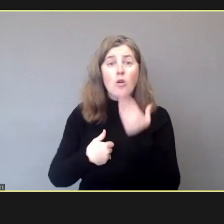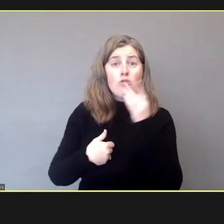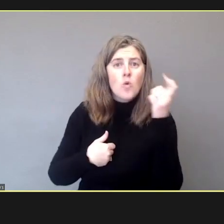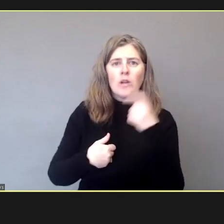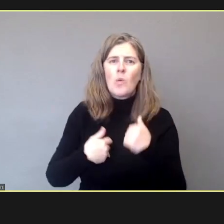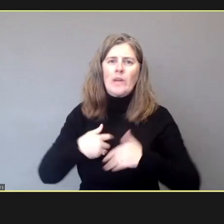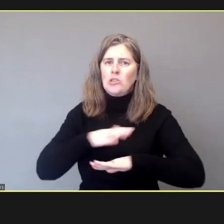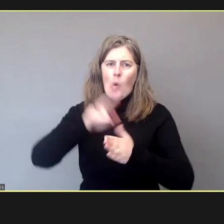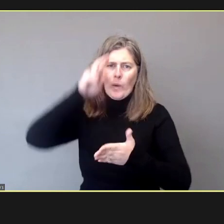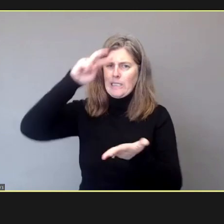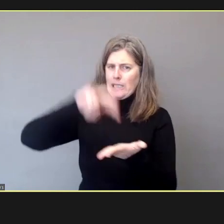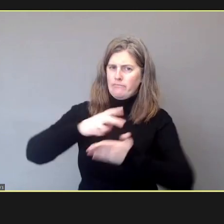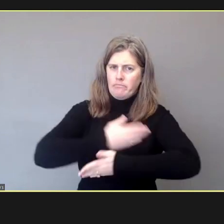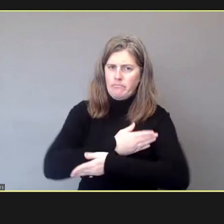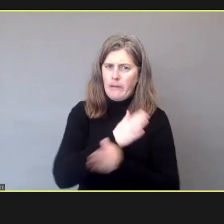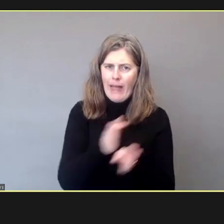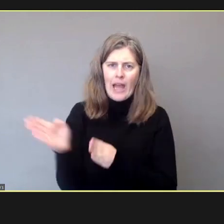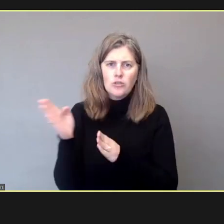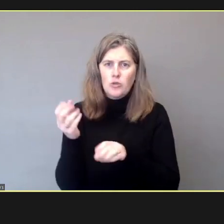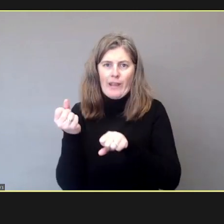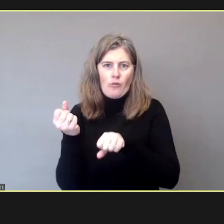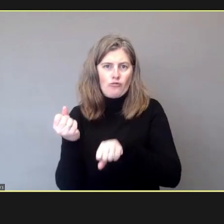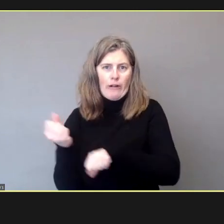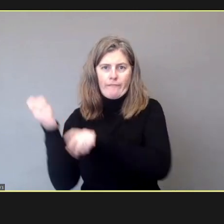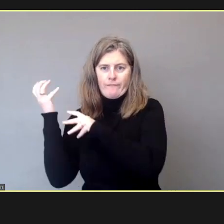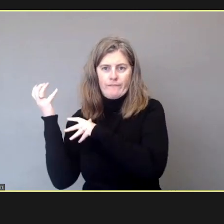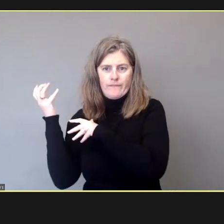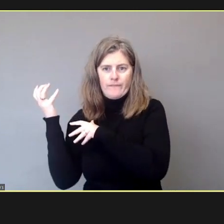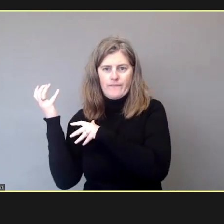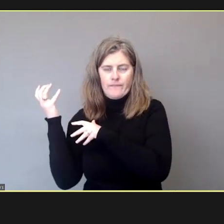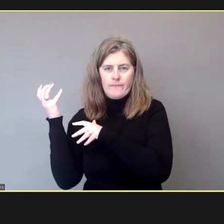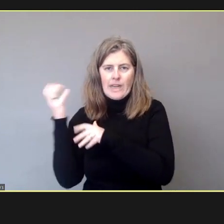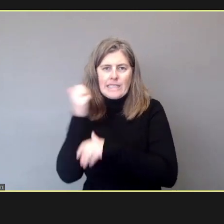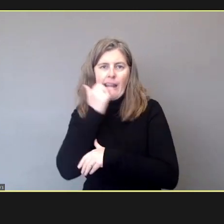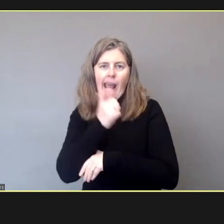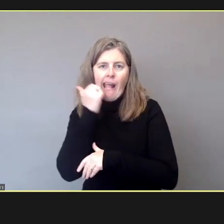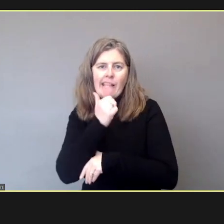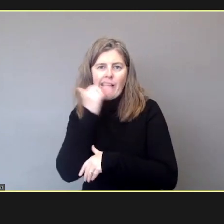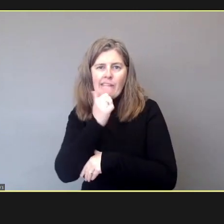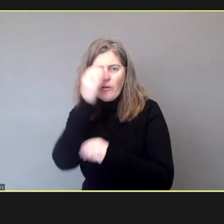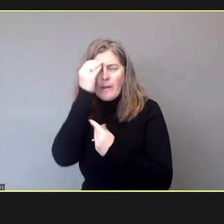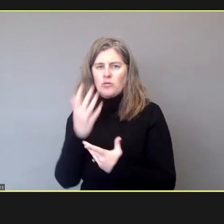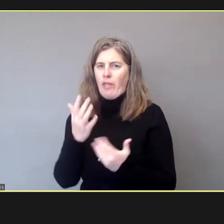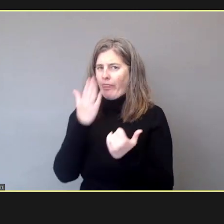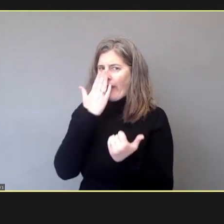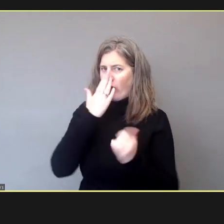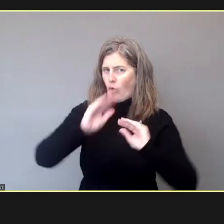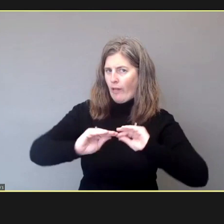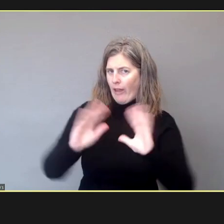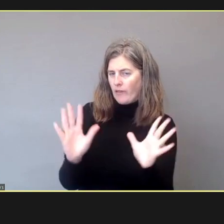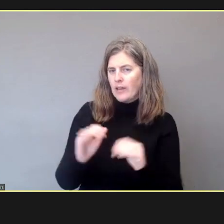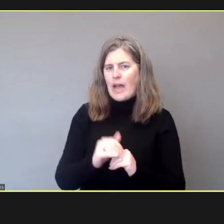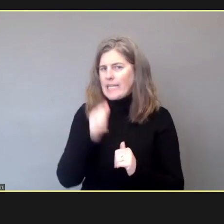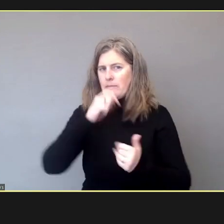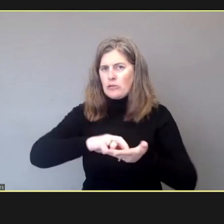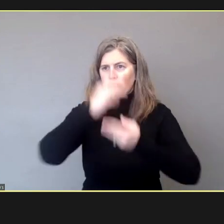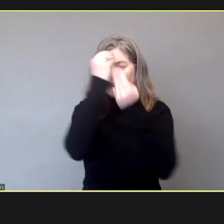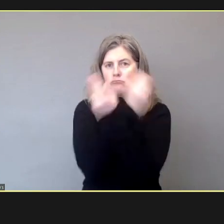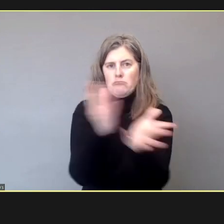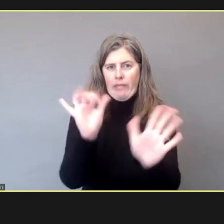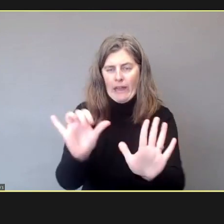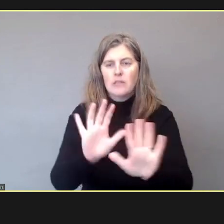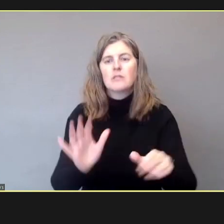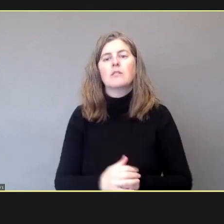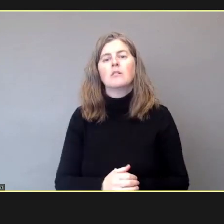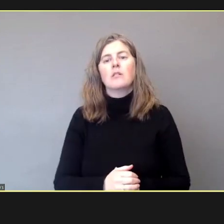intend to get rid of all daily reporting. So thanks for clarifying that. I didn't mean to say that. I think, though,